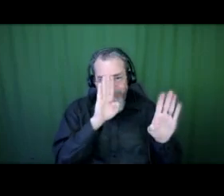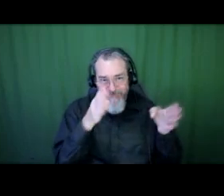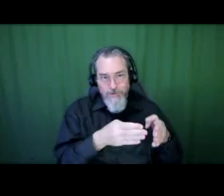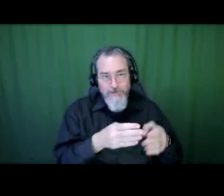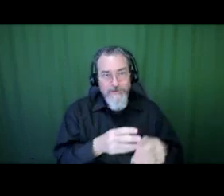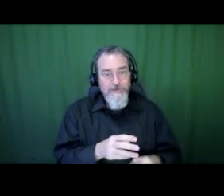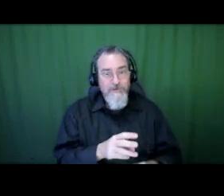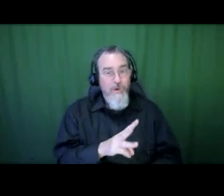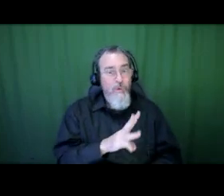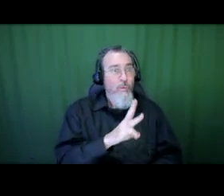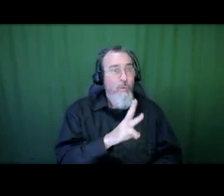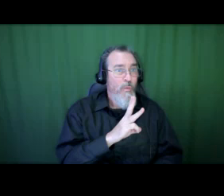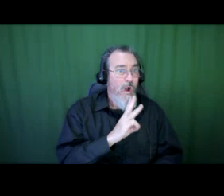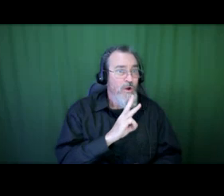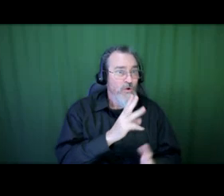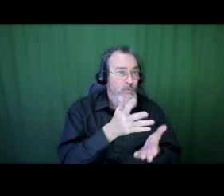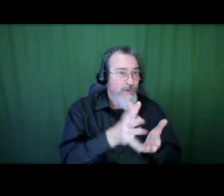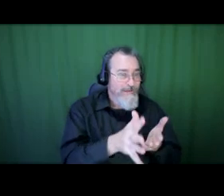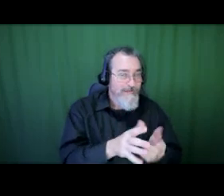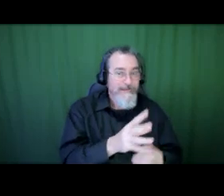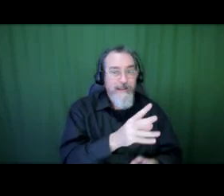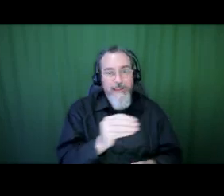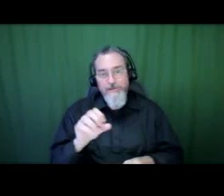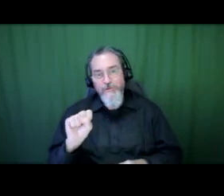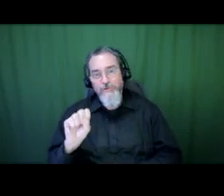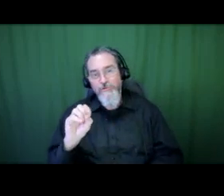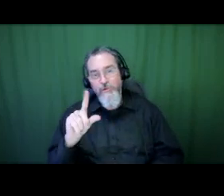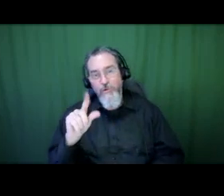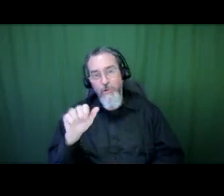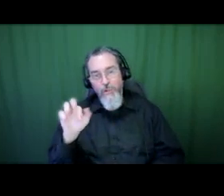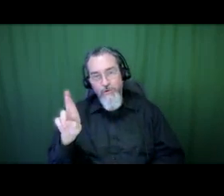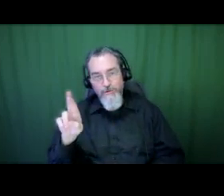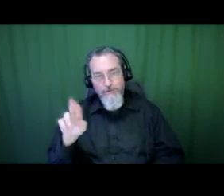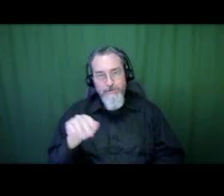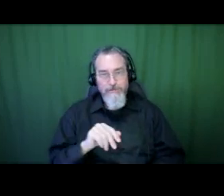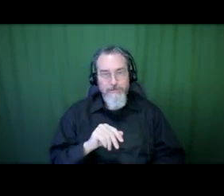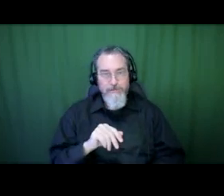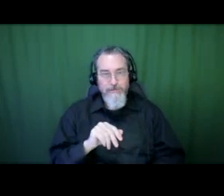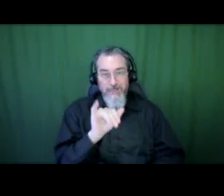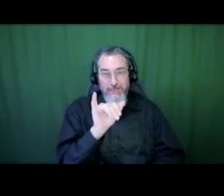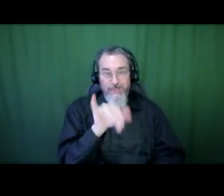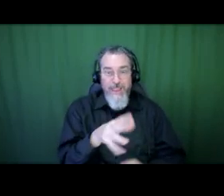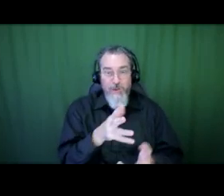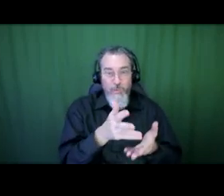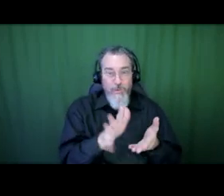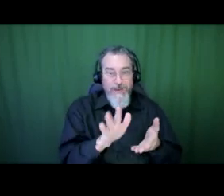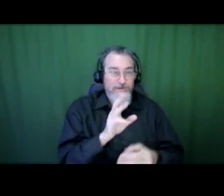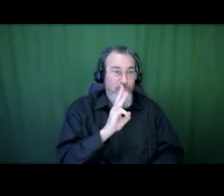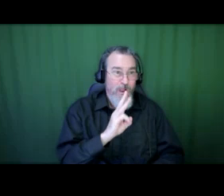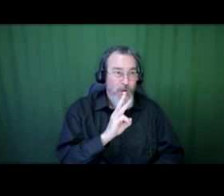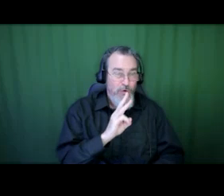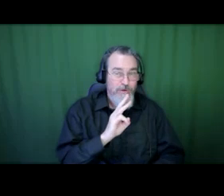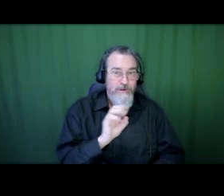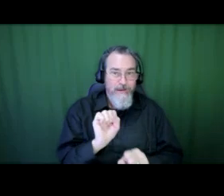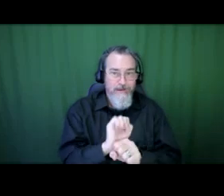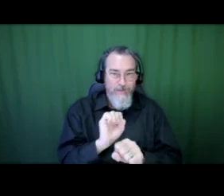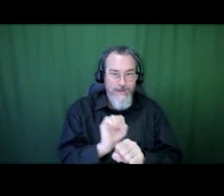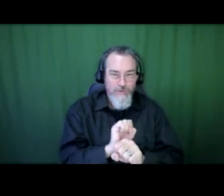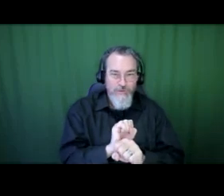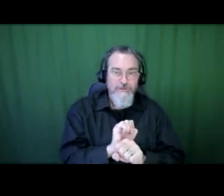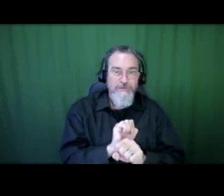and solar. And so with our wastewater occupations, what we're looking at are